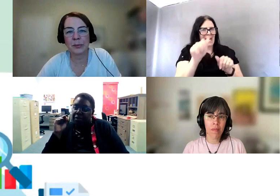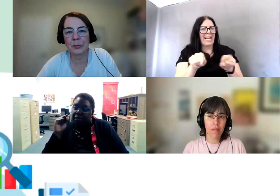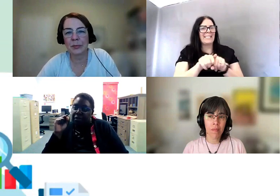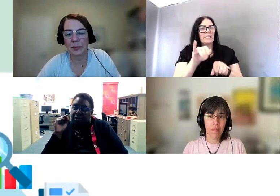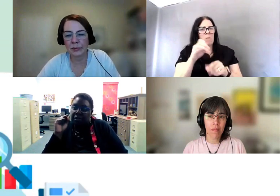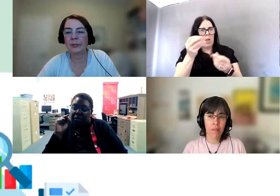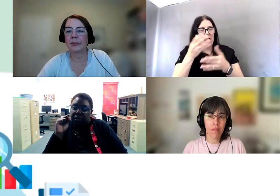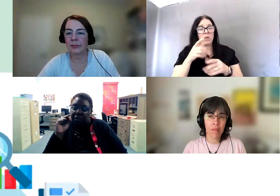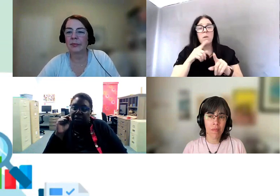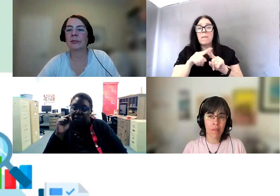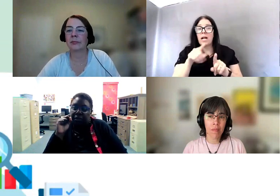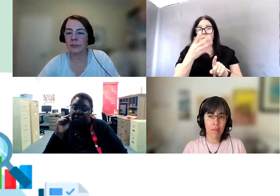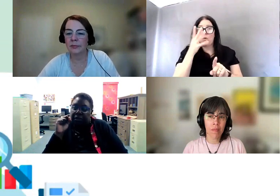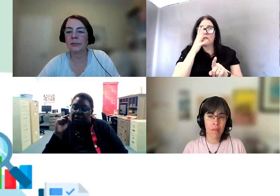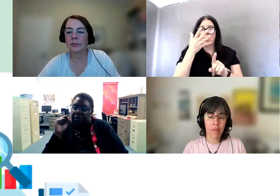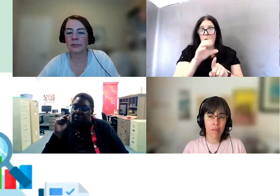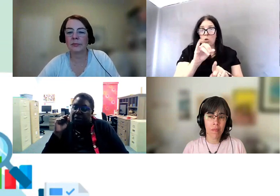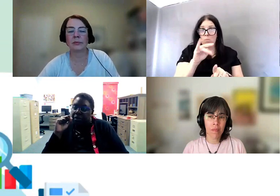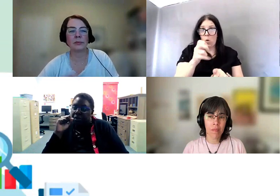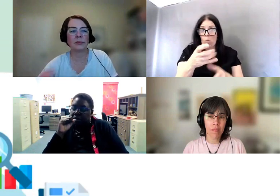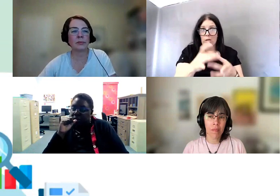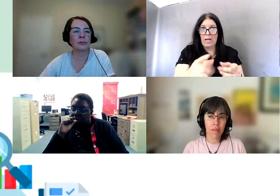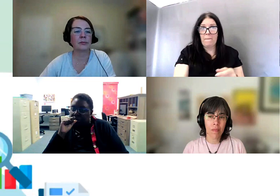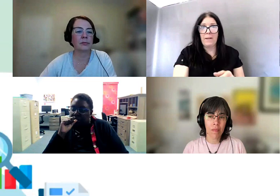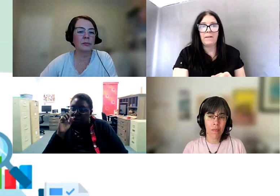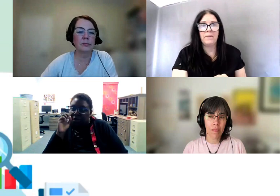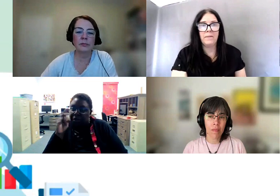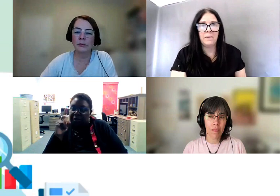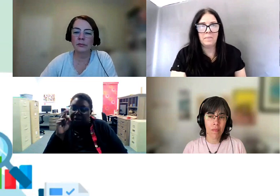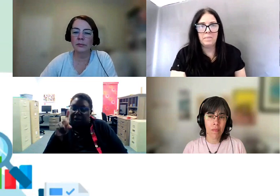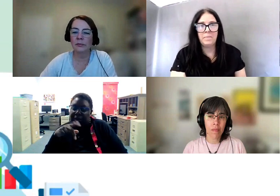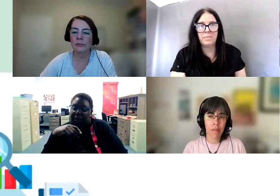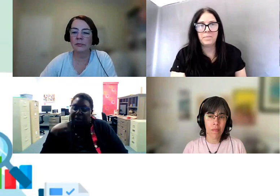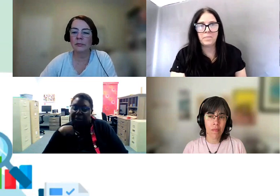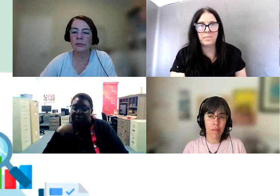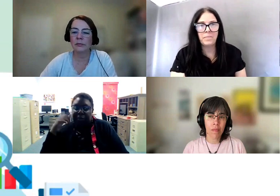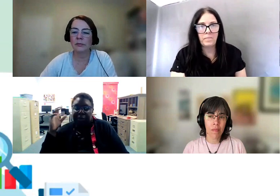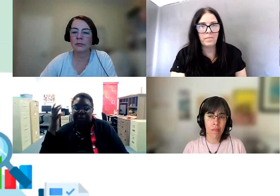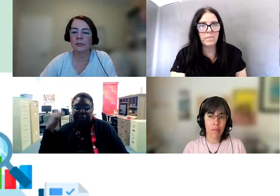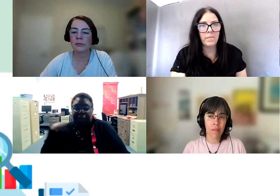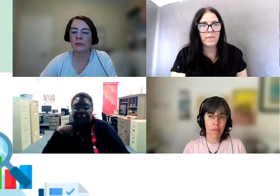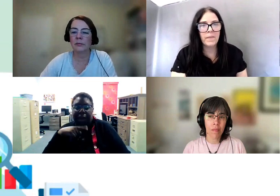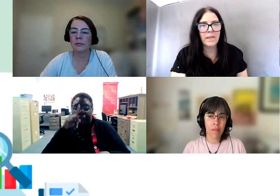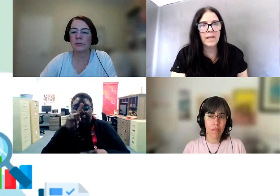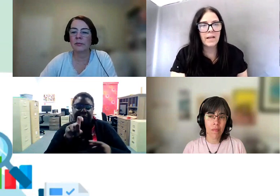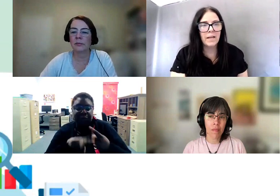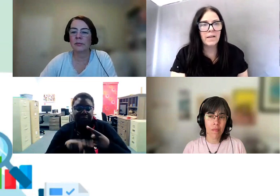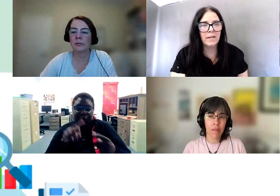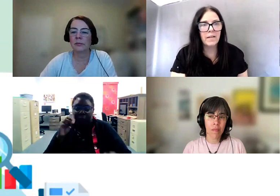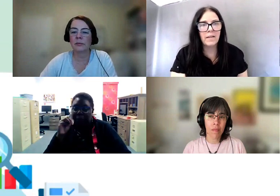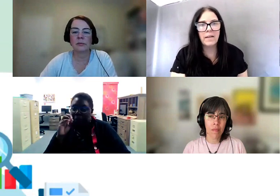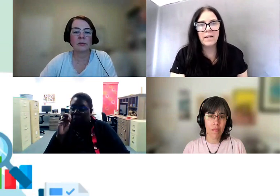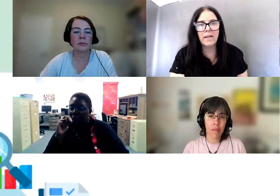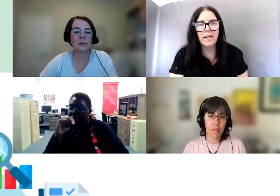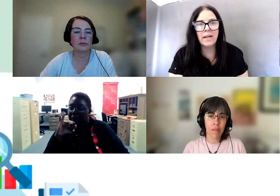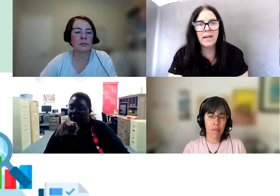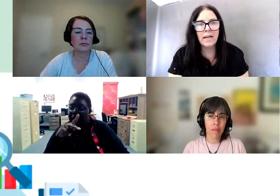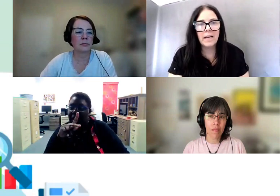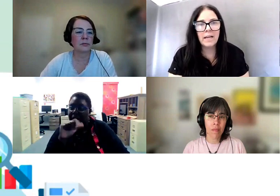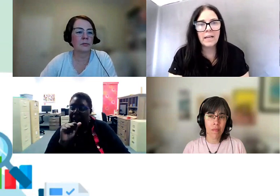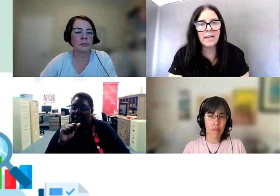us know as well. Simone, your comment about the resources you found today during the search. What did you like about them?